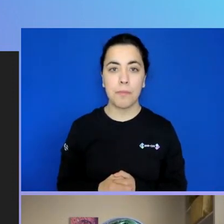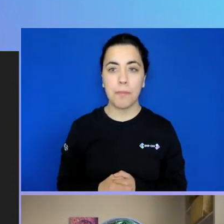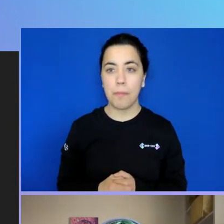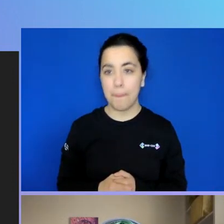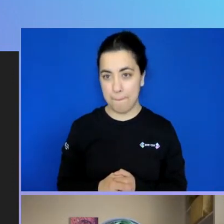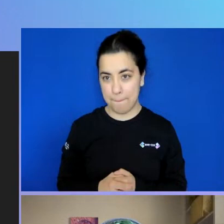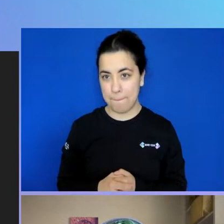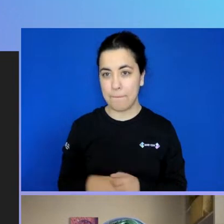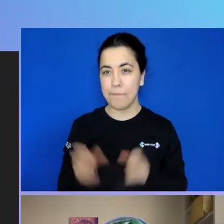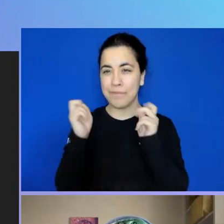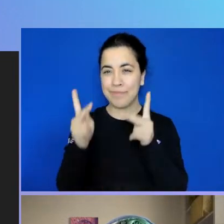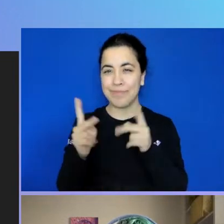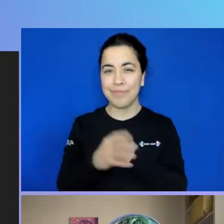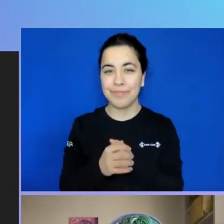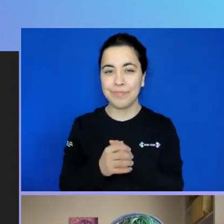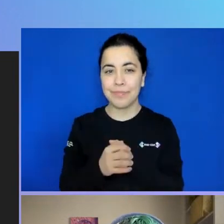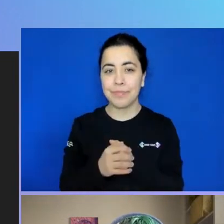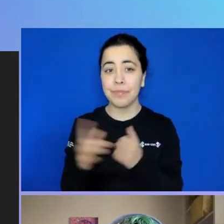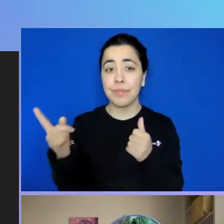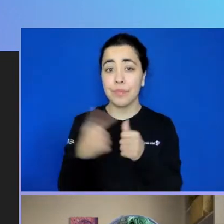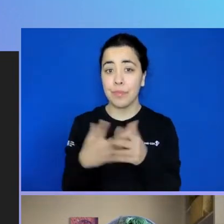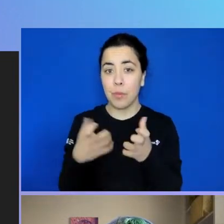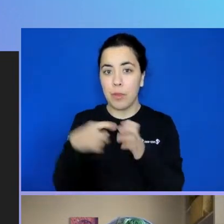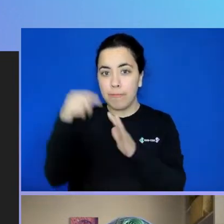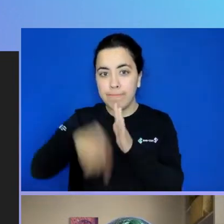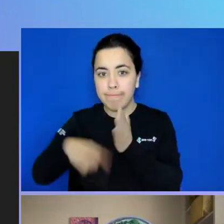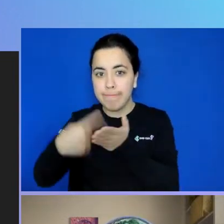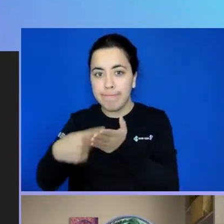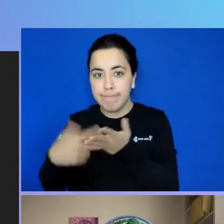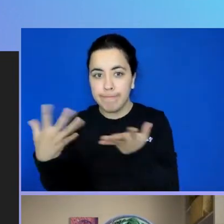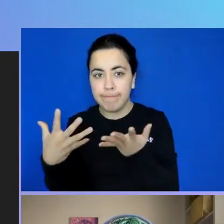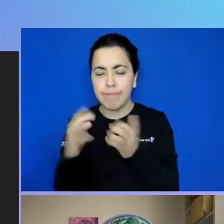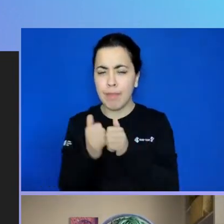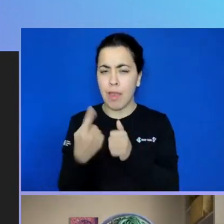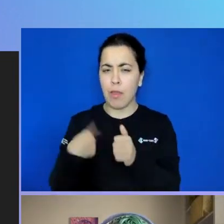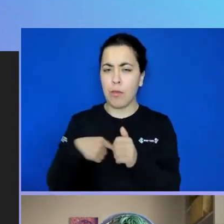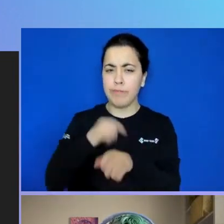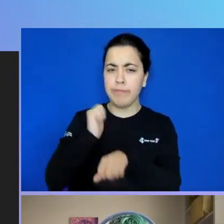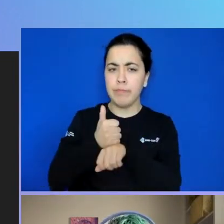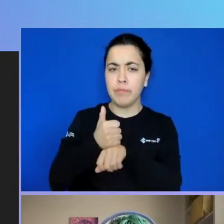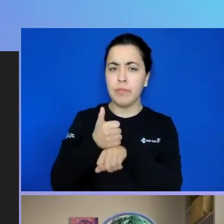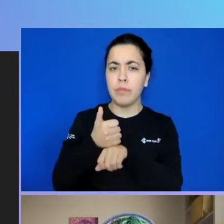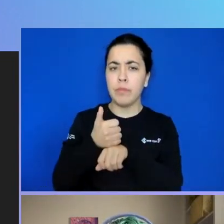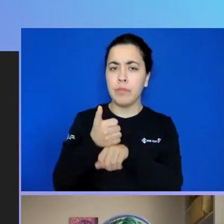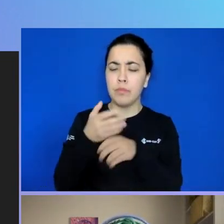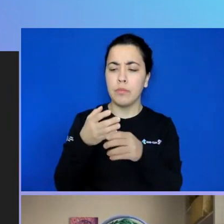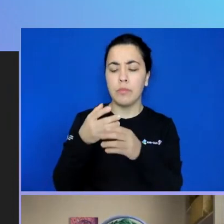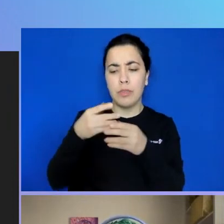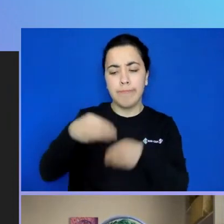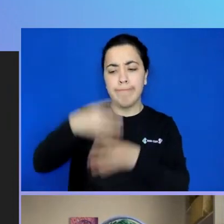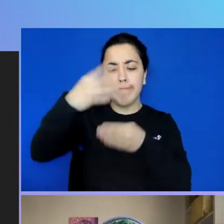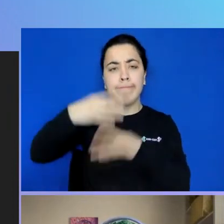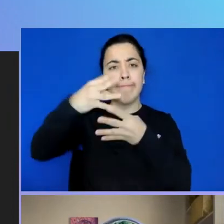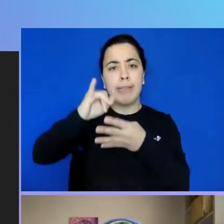All right. The first thing I want to dig into is how are we automatically generating IDs for ARIA relationships?